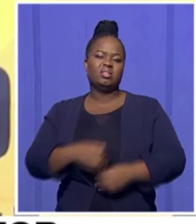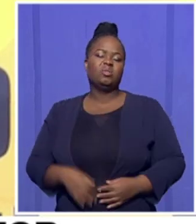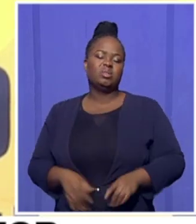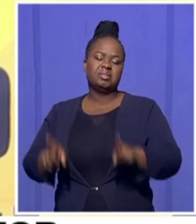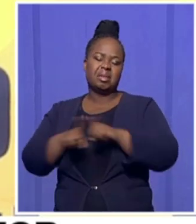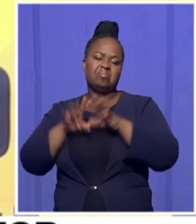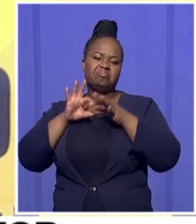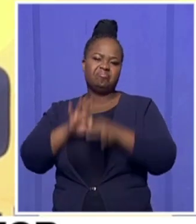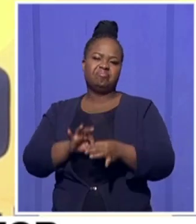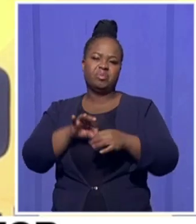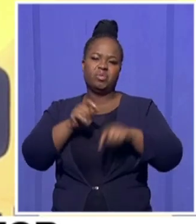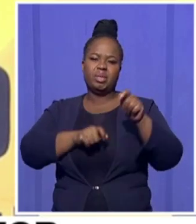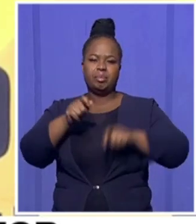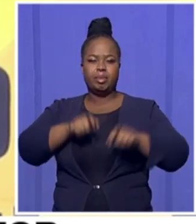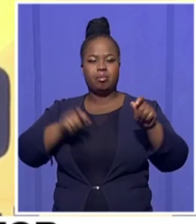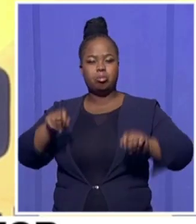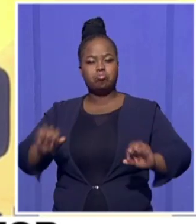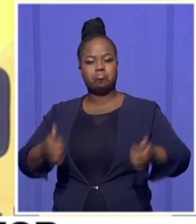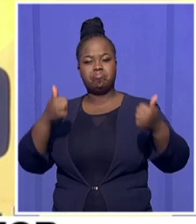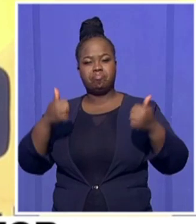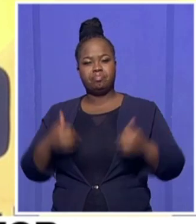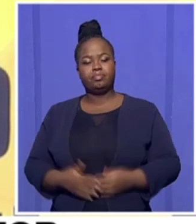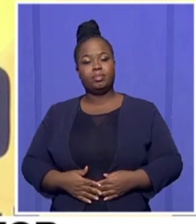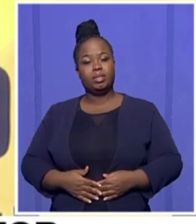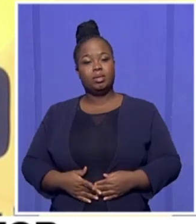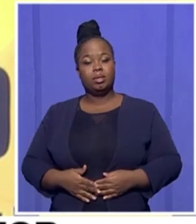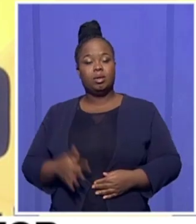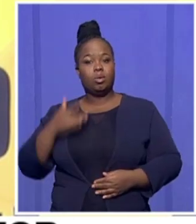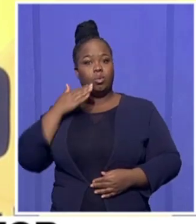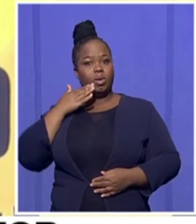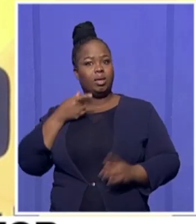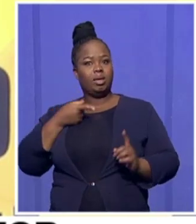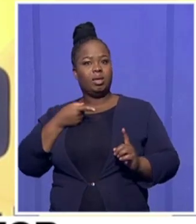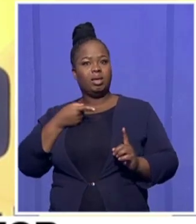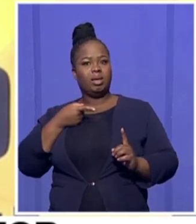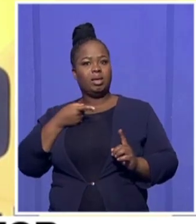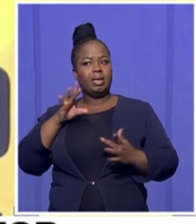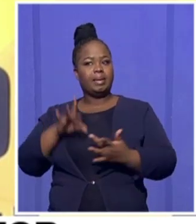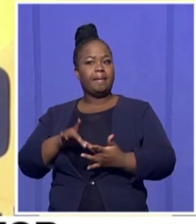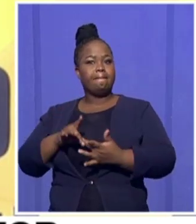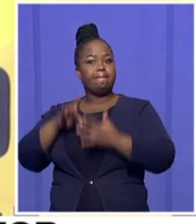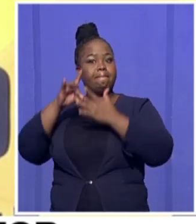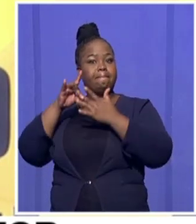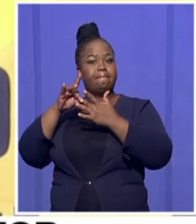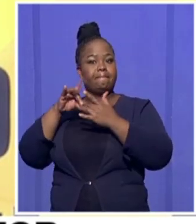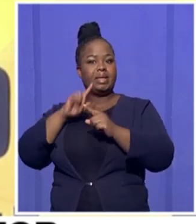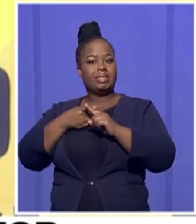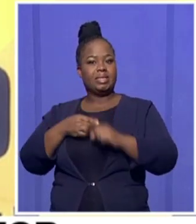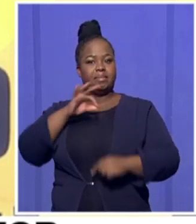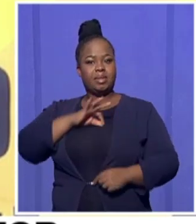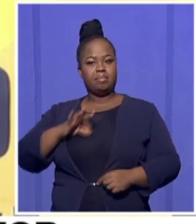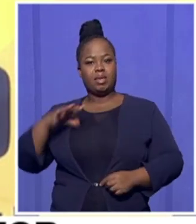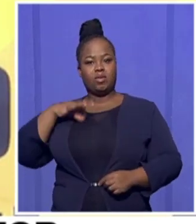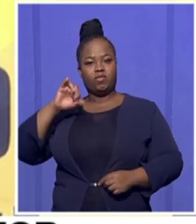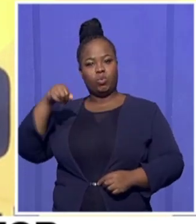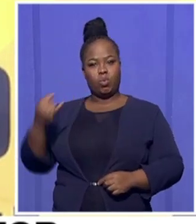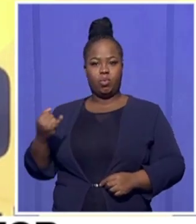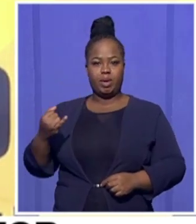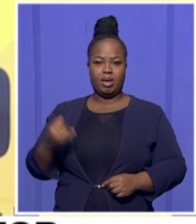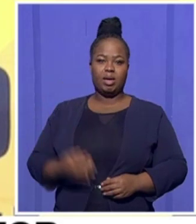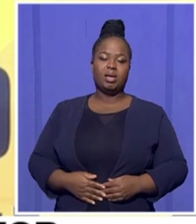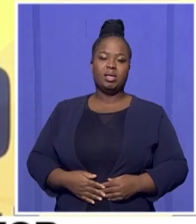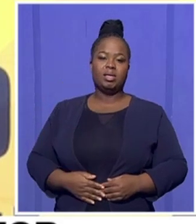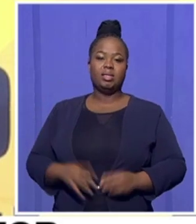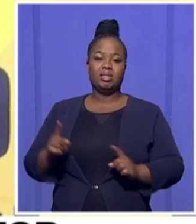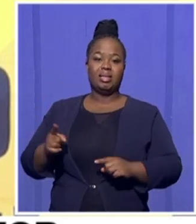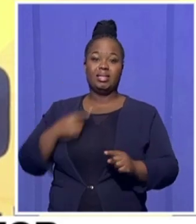person. Hence, shortly after he was elected as the executive mayor of Joburg, he was